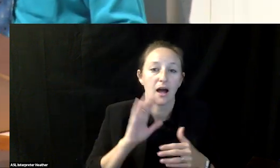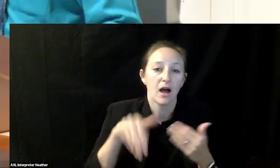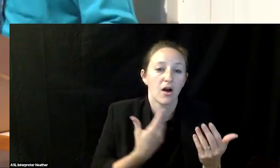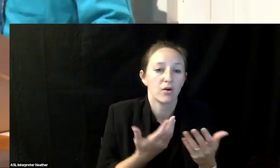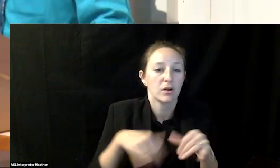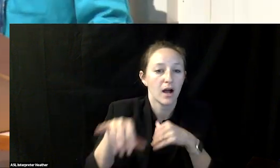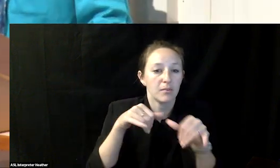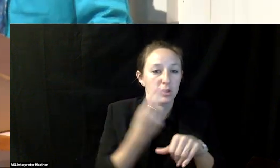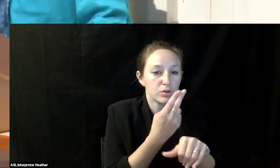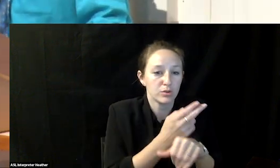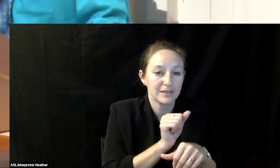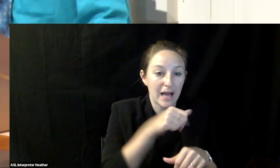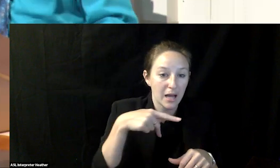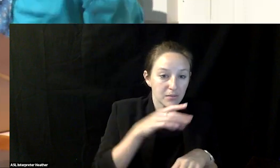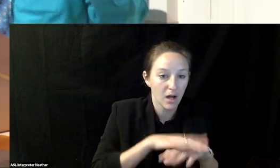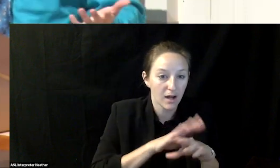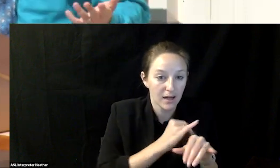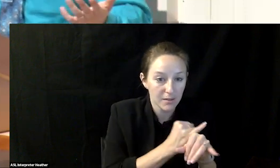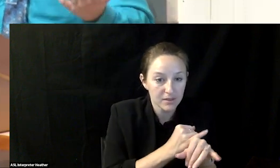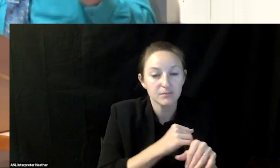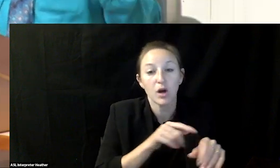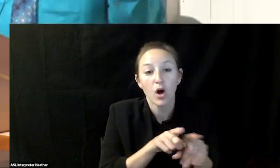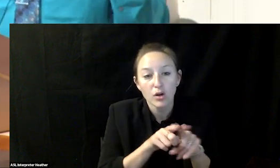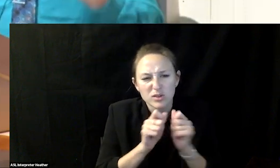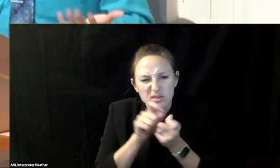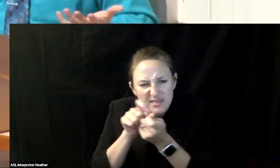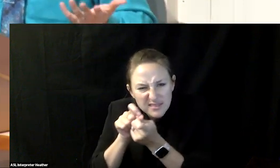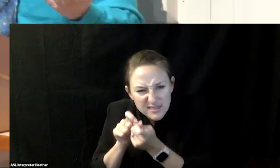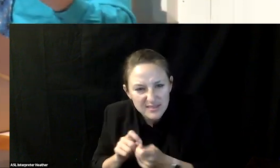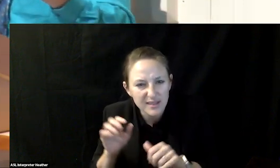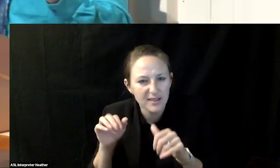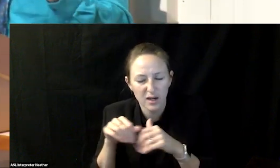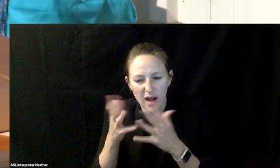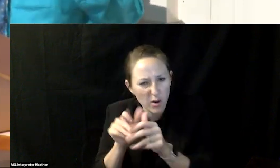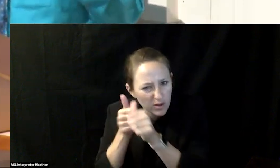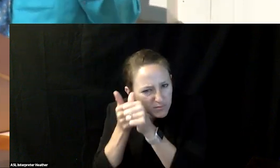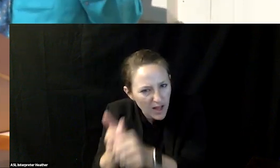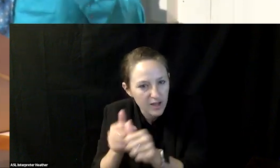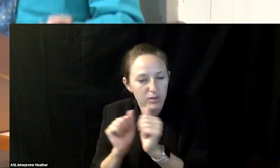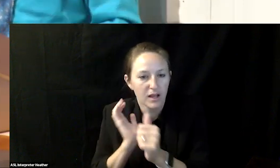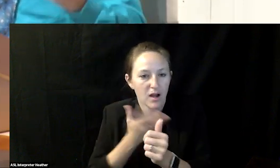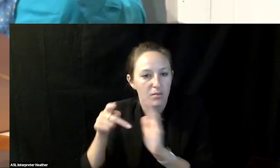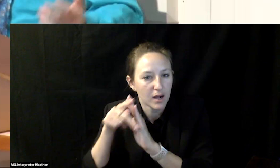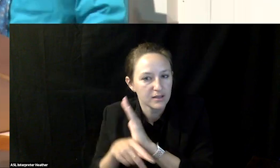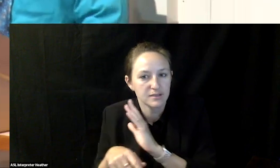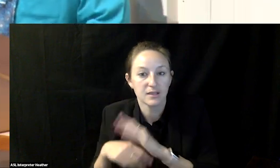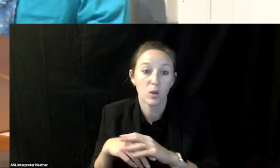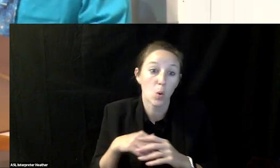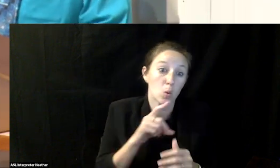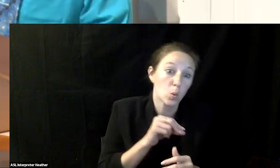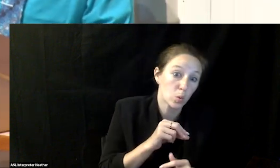to the nitty-gritty that you might be working on to how to comply with our policy or do's and